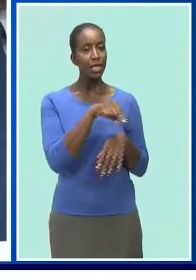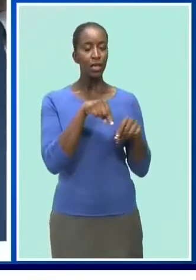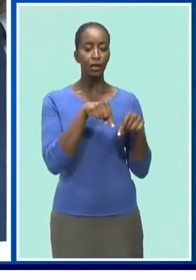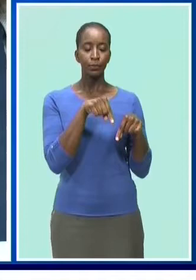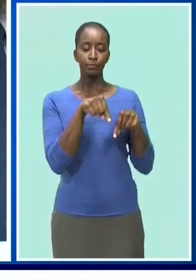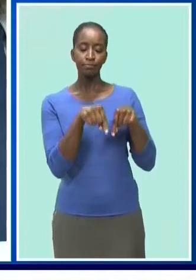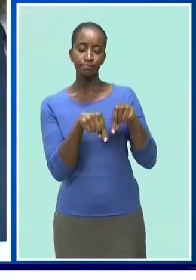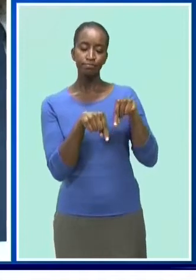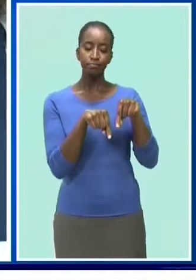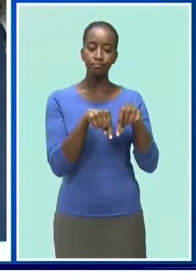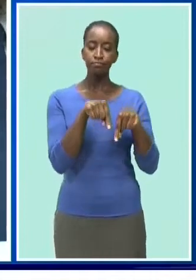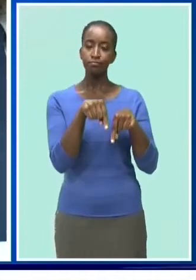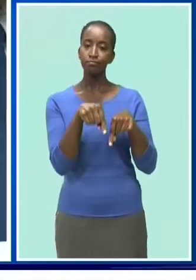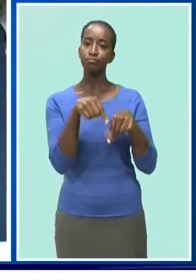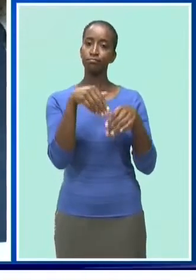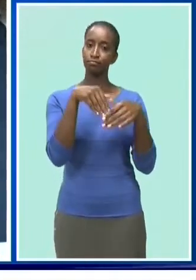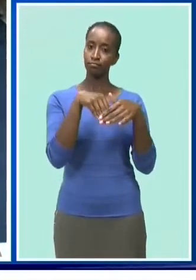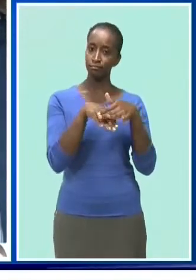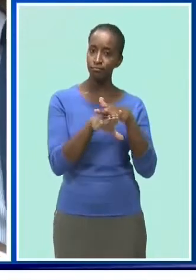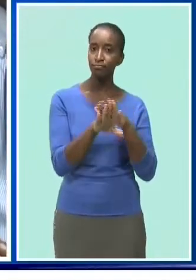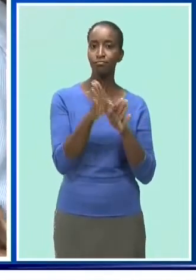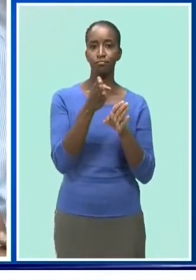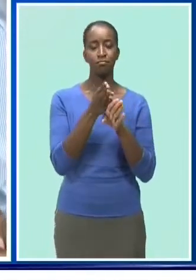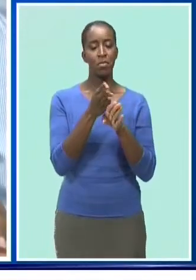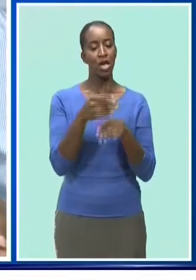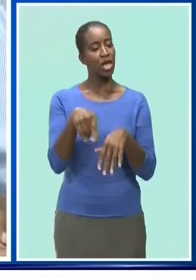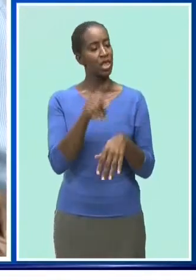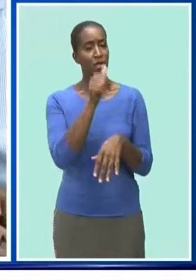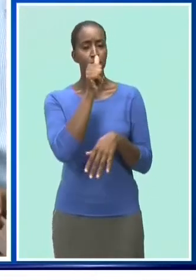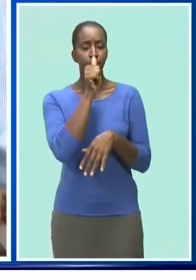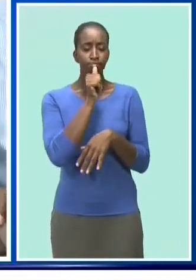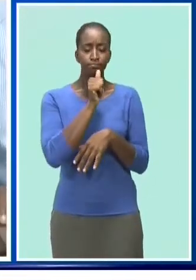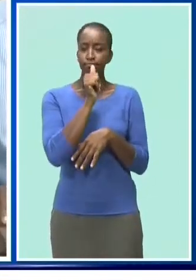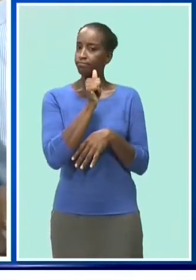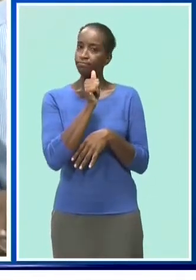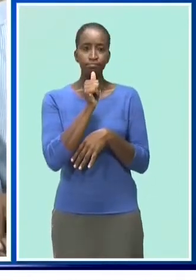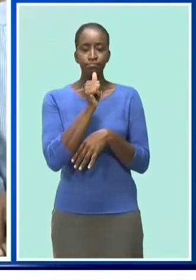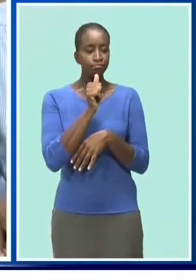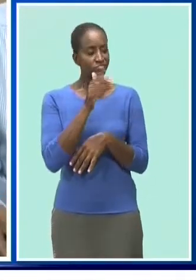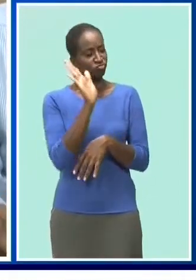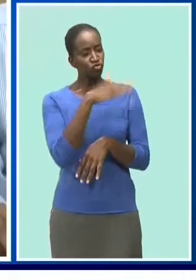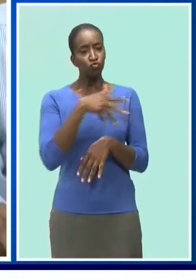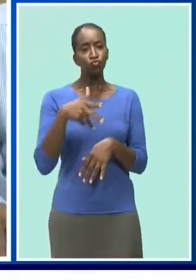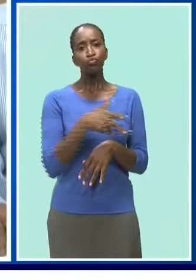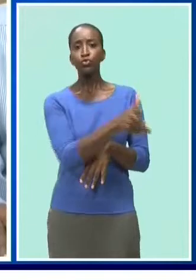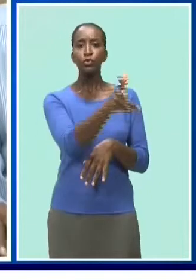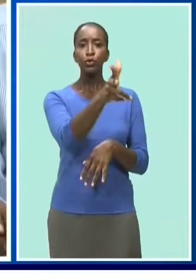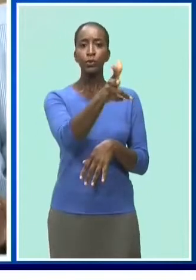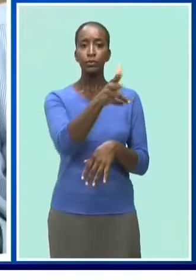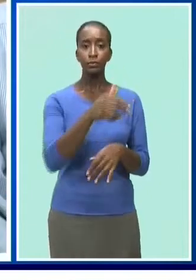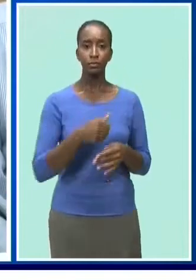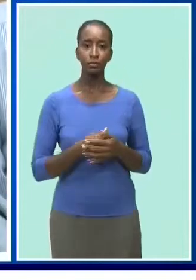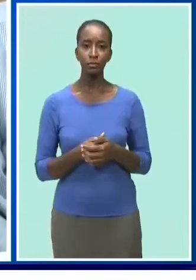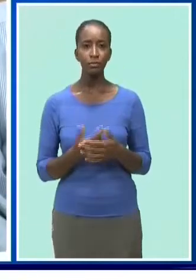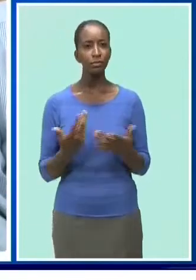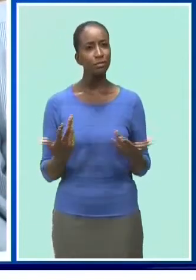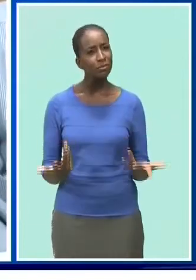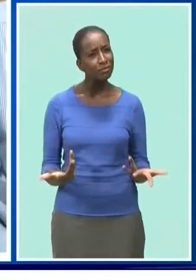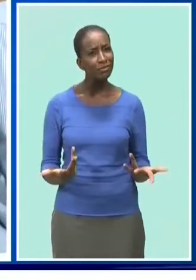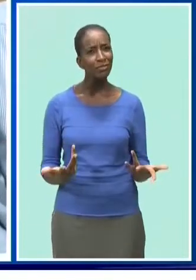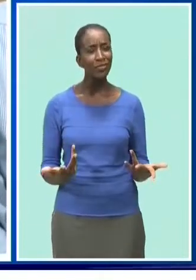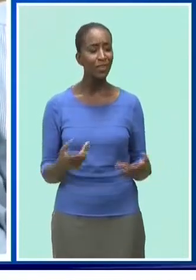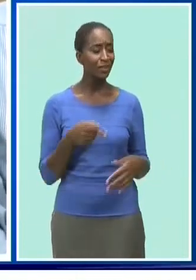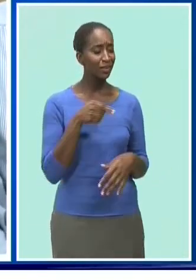for persons to get on board of their vehicles. Now, as you can see, this would be very distressing